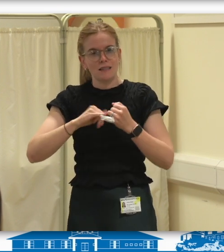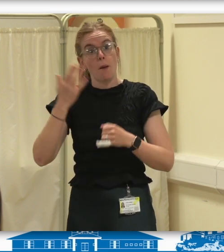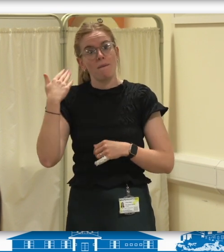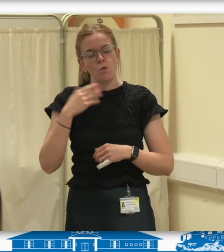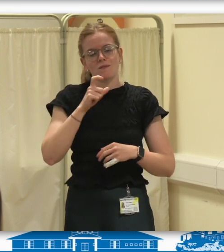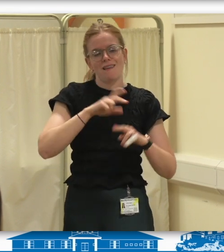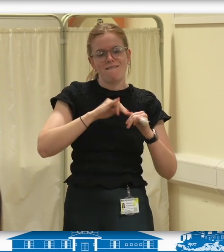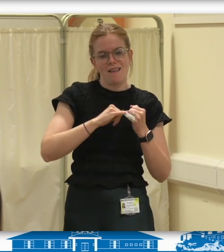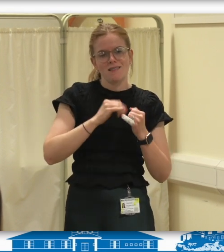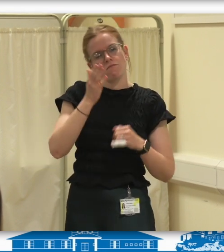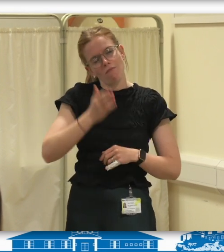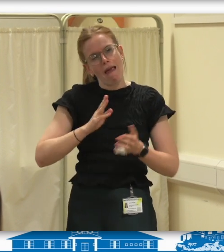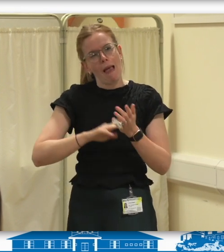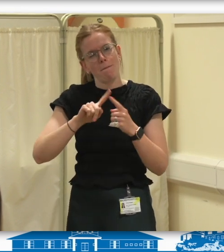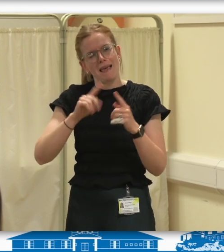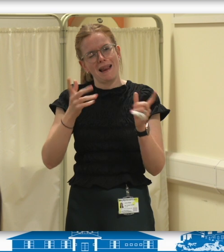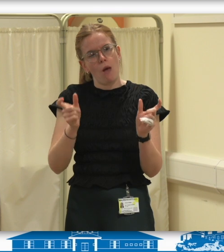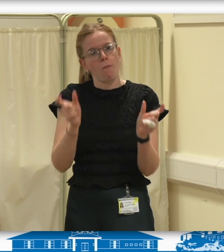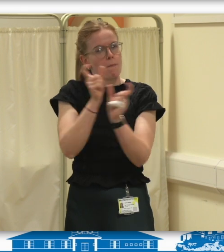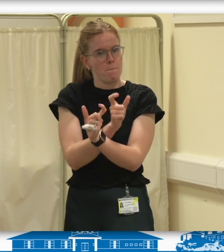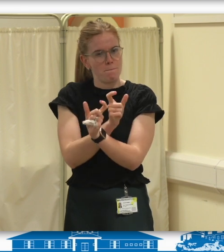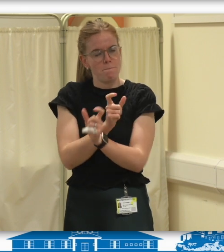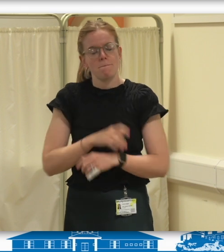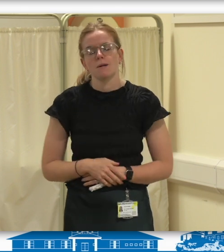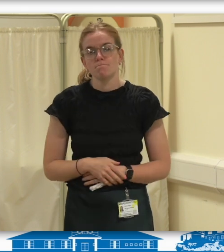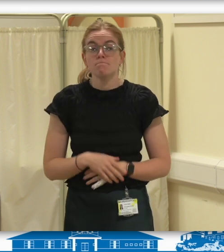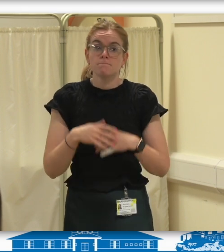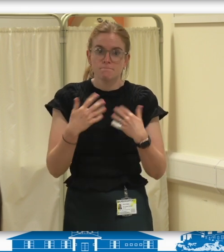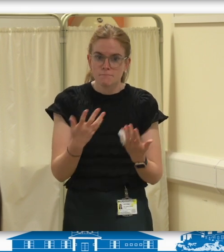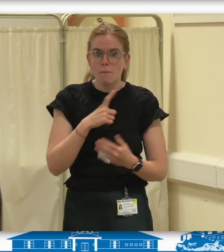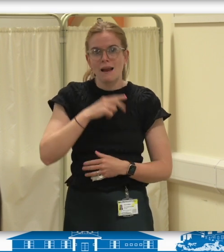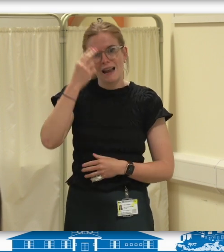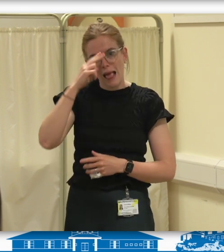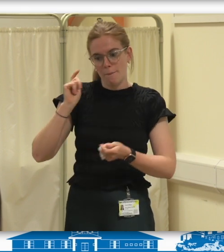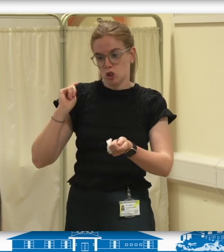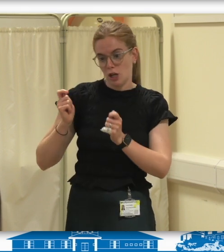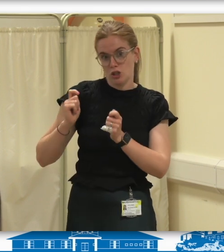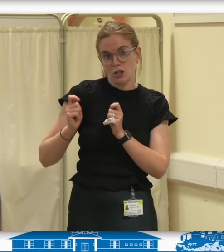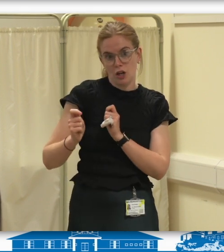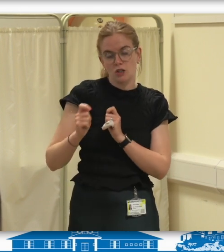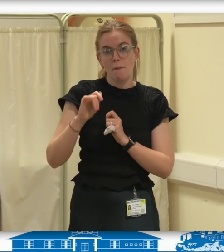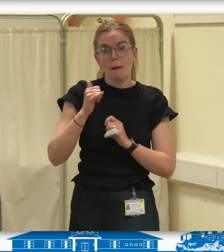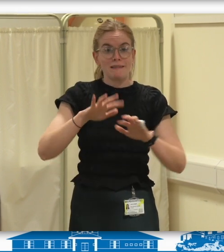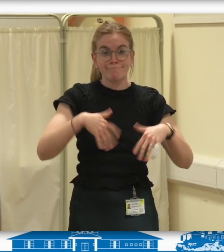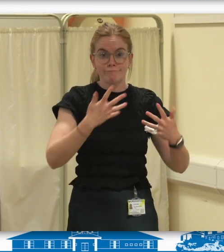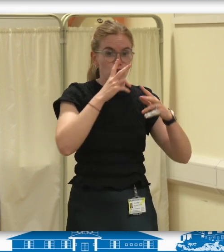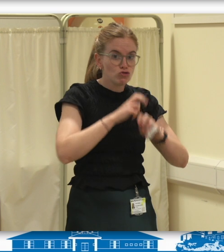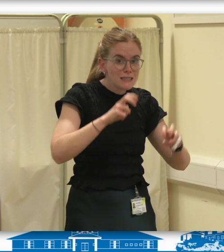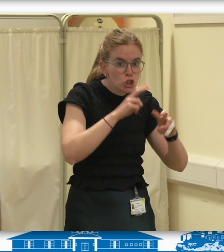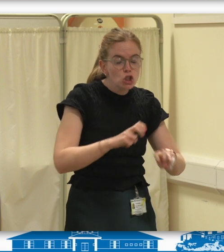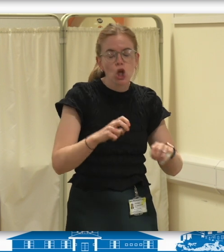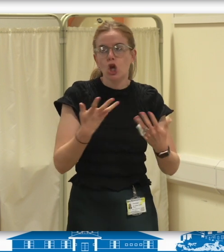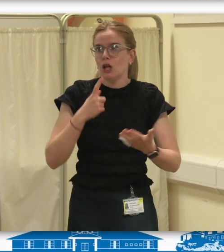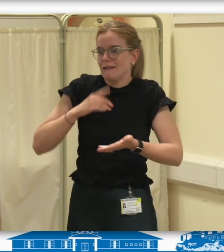ME/CFS. However, possibly due to name changes, a lack of research, a lack of clear